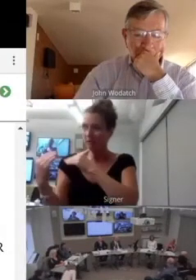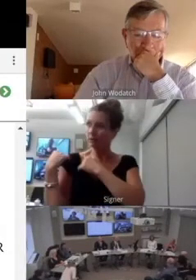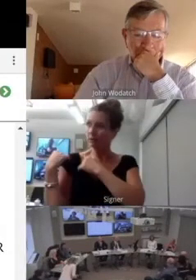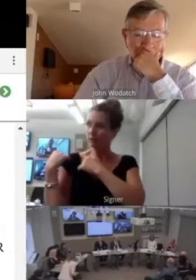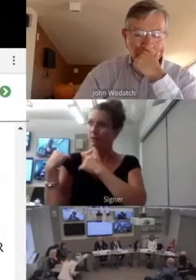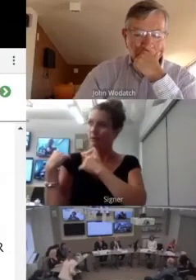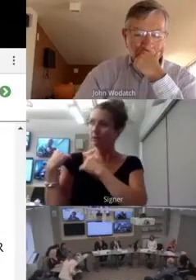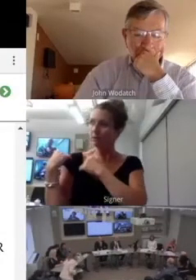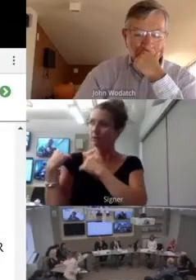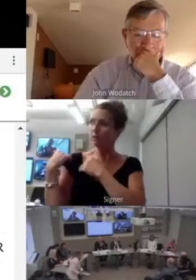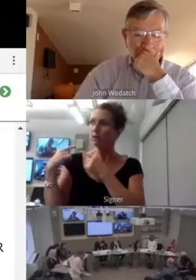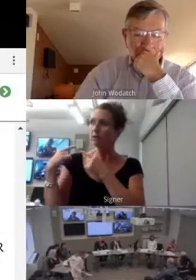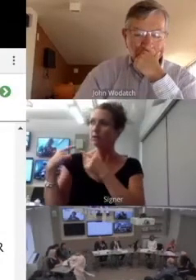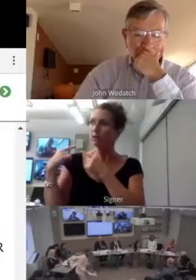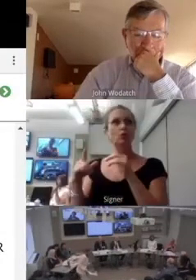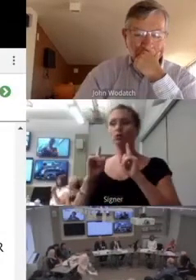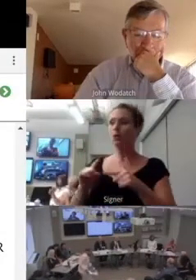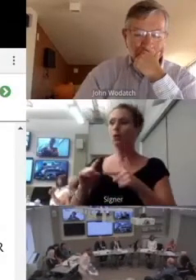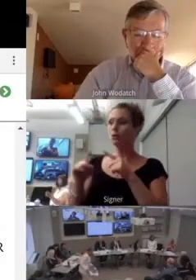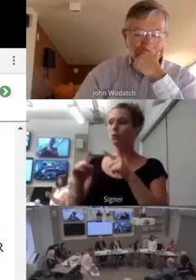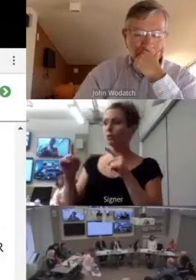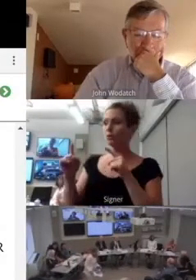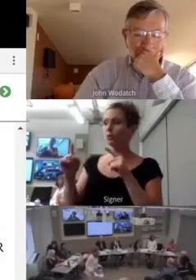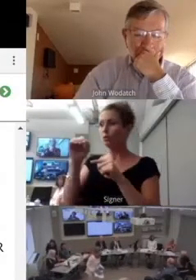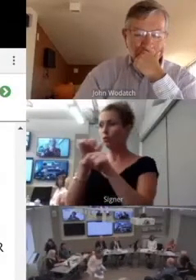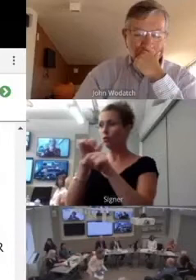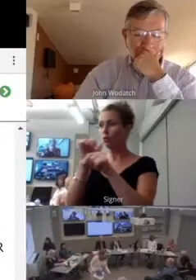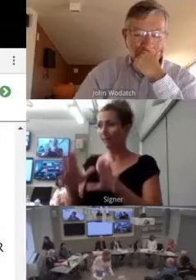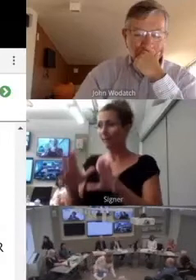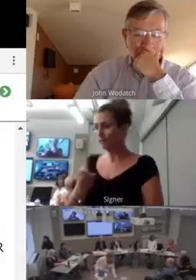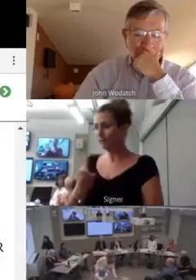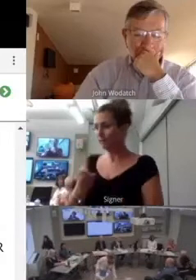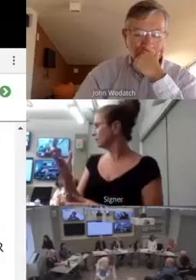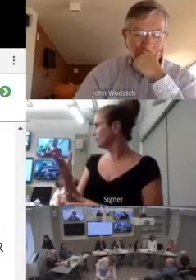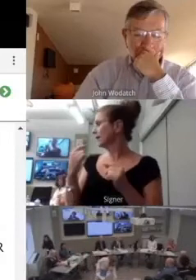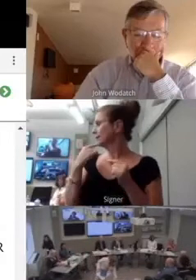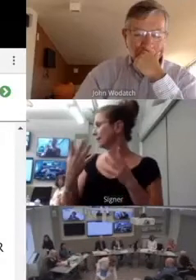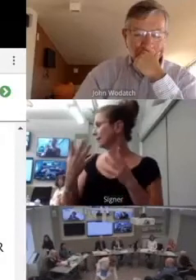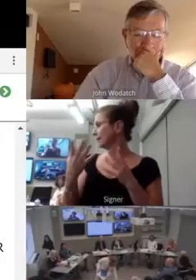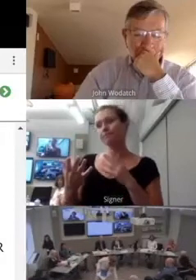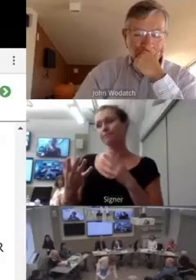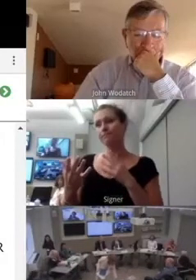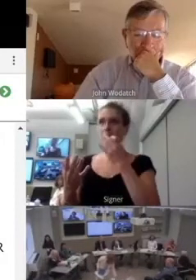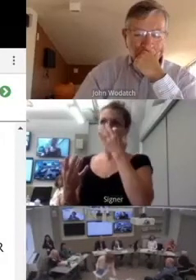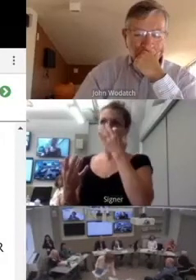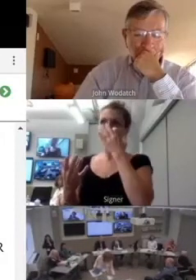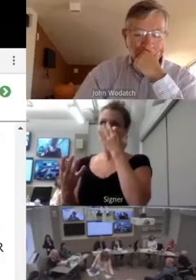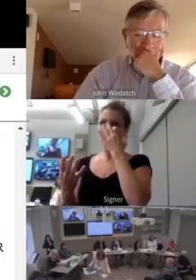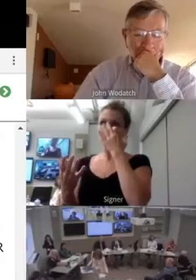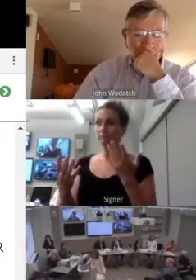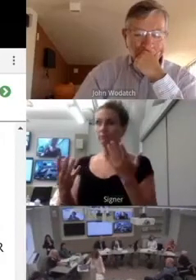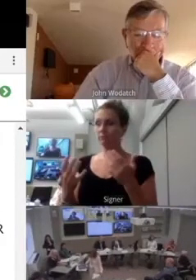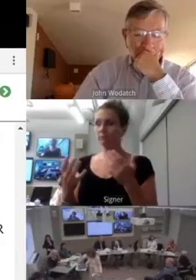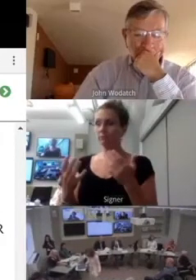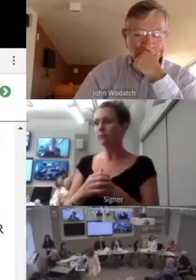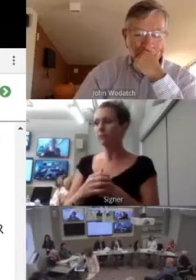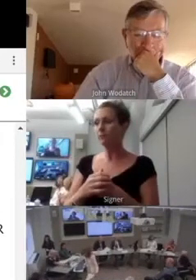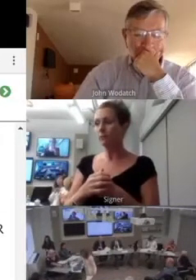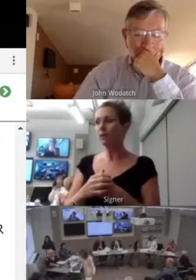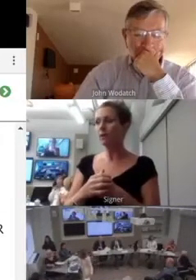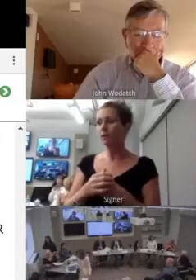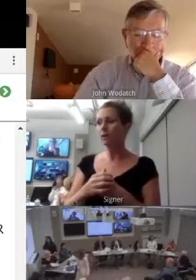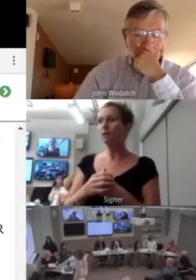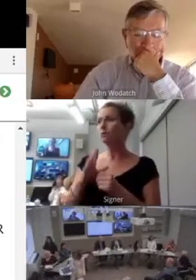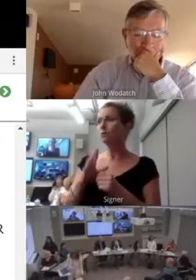colleagues and they have something to point to be able to get that done. Okay, thank you very much. This is great. Now, I'm advised that